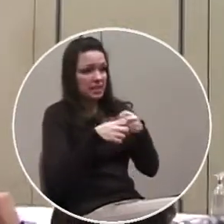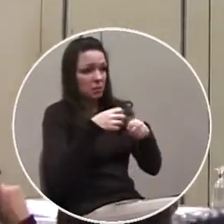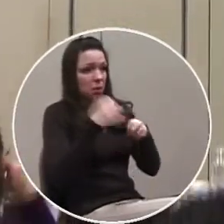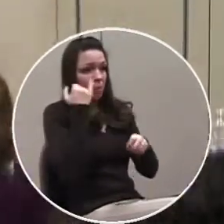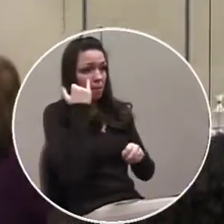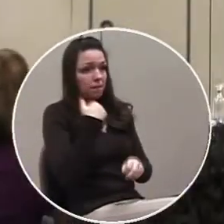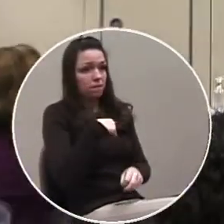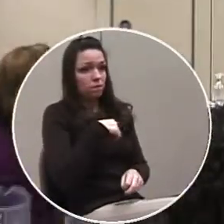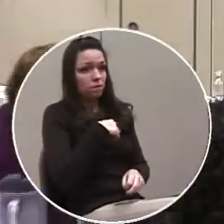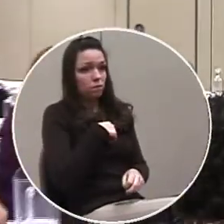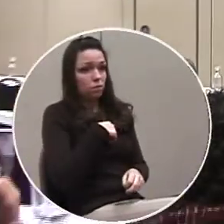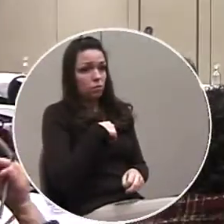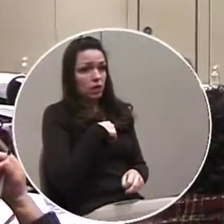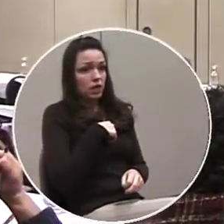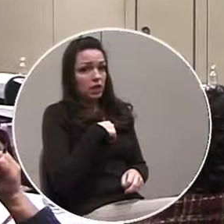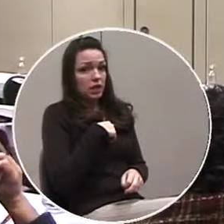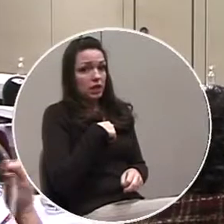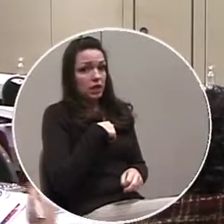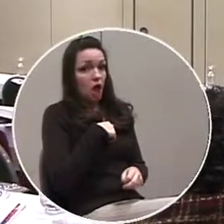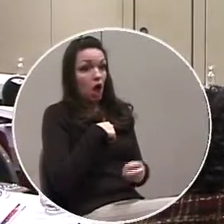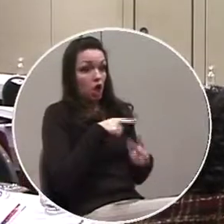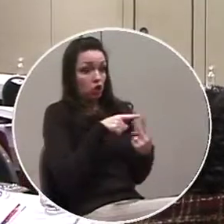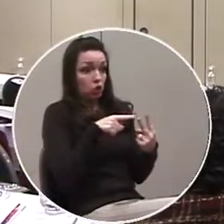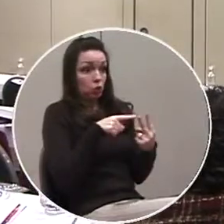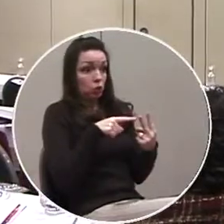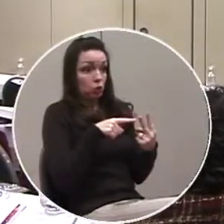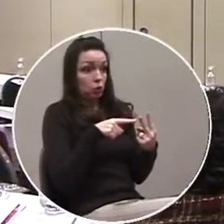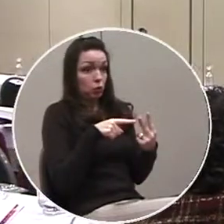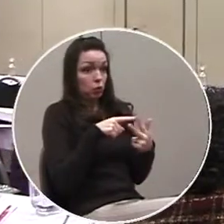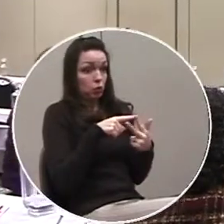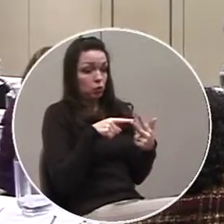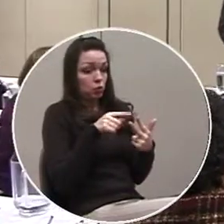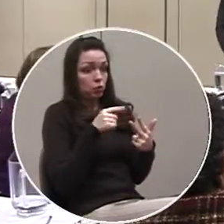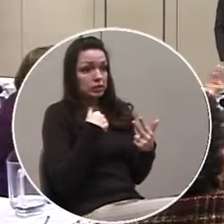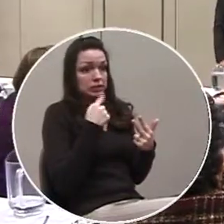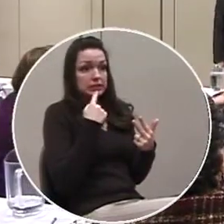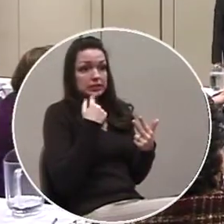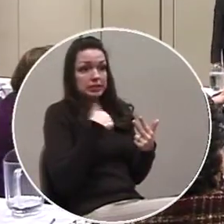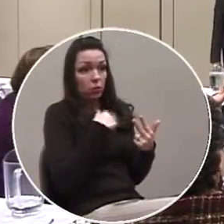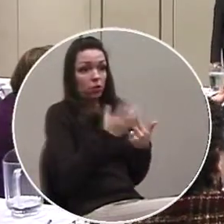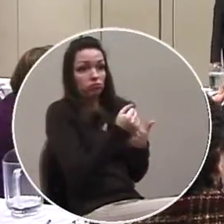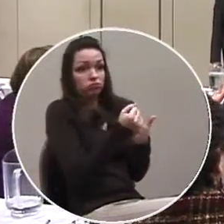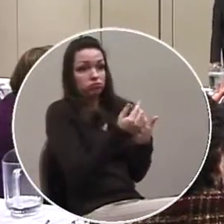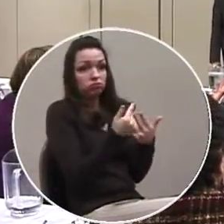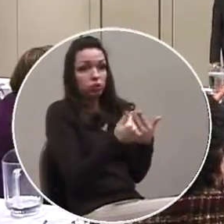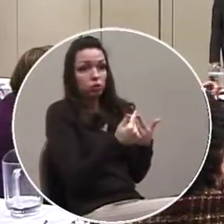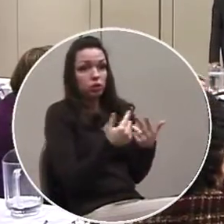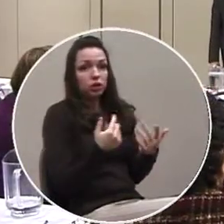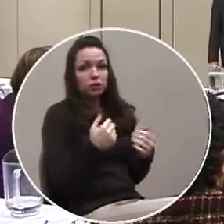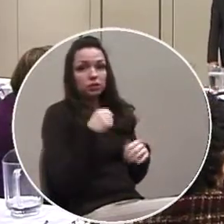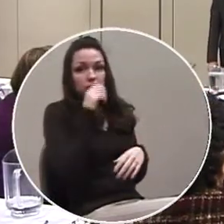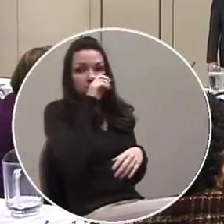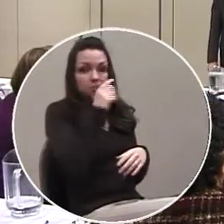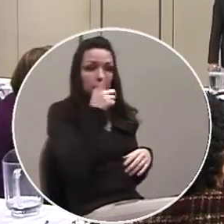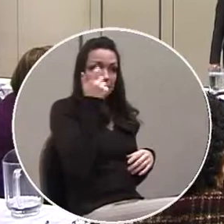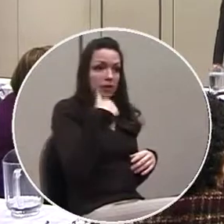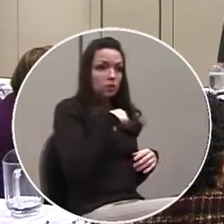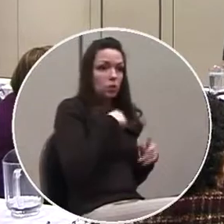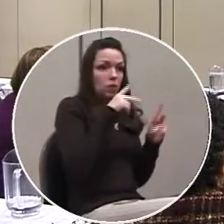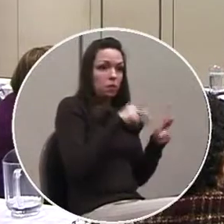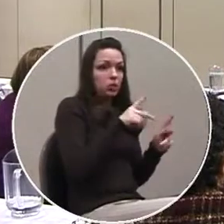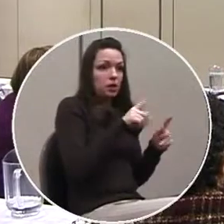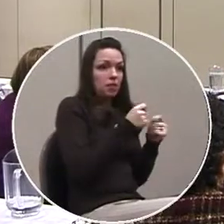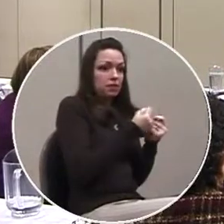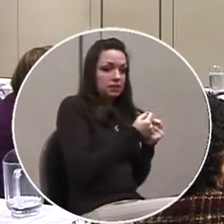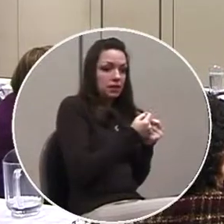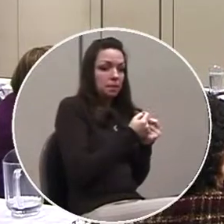we're 2 of those? Which 2? Well, say we're the person on our team, obviously, because we're here, but then we would also maybe be the teacher or the